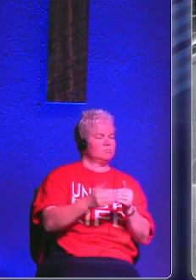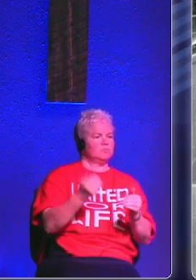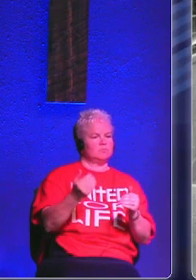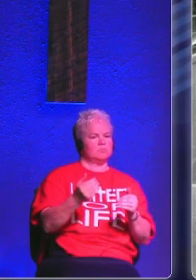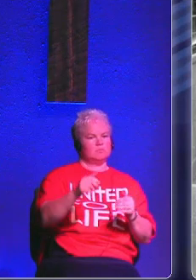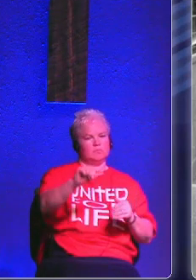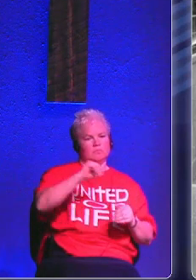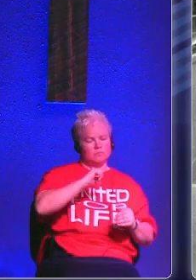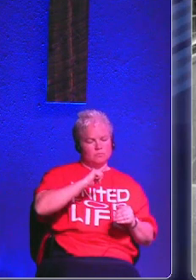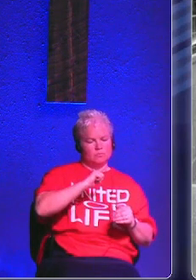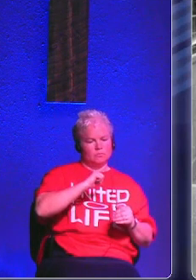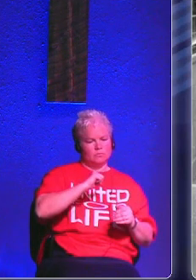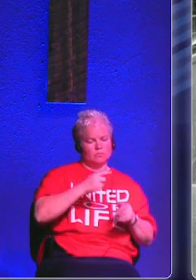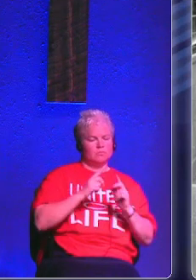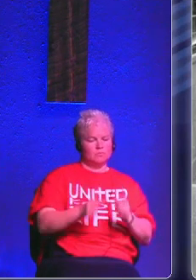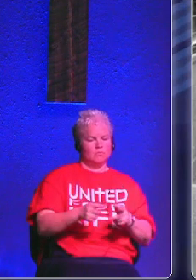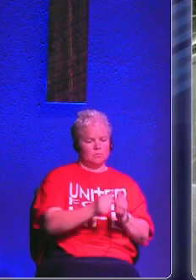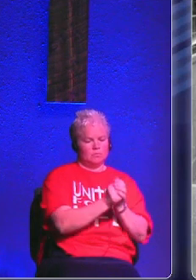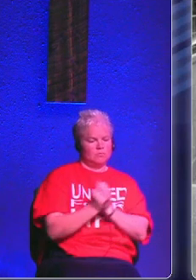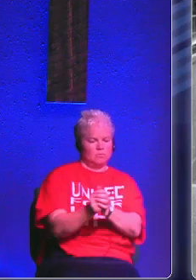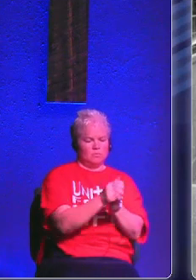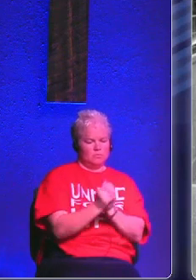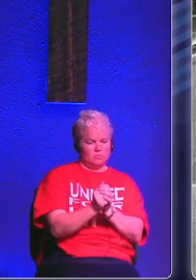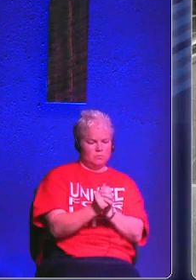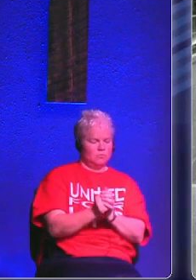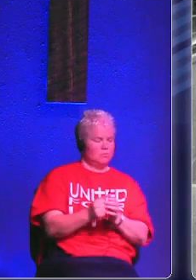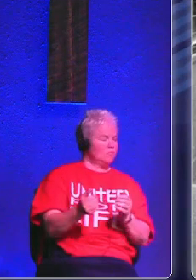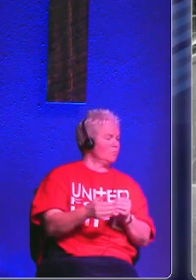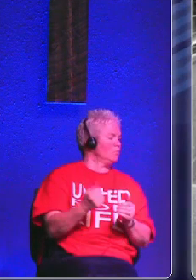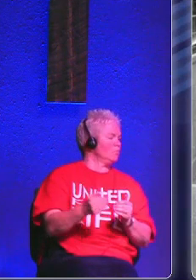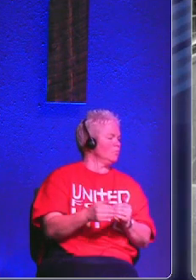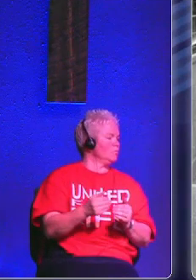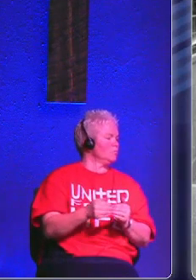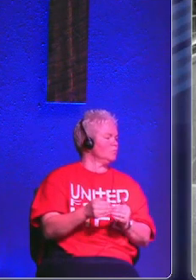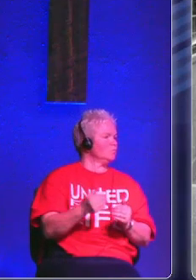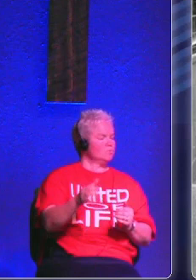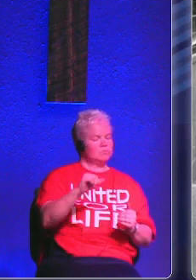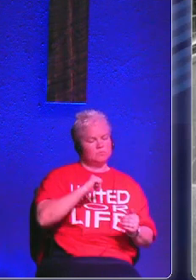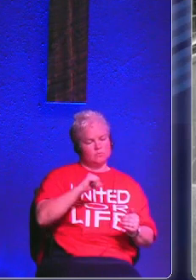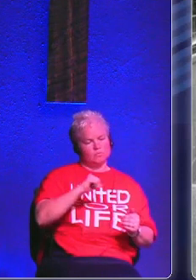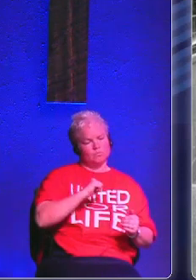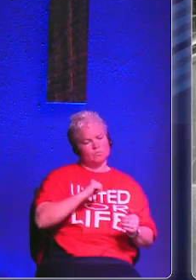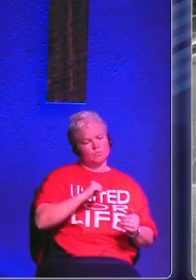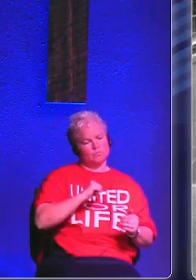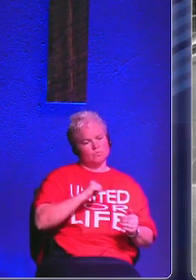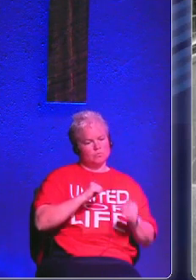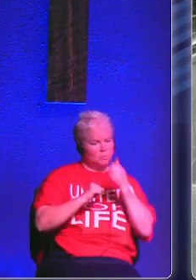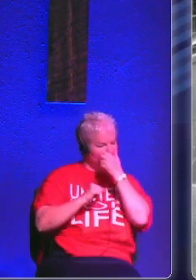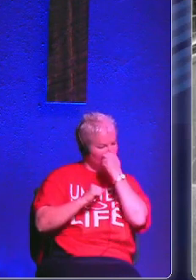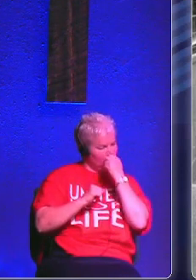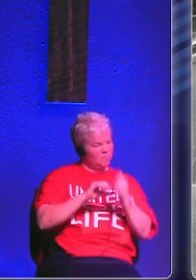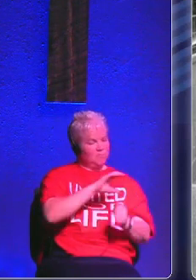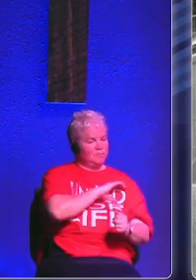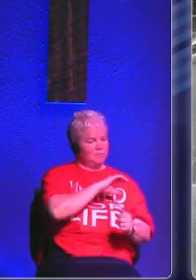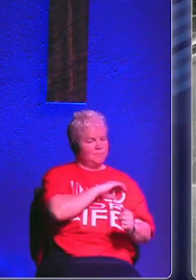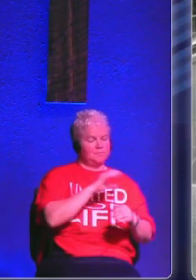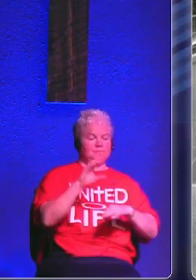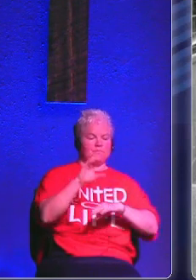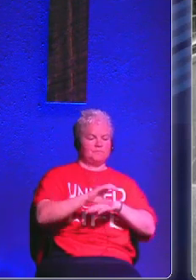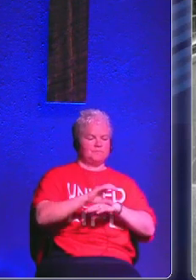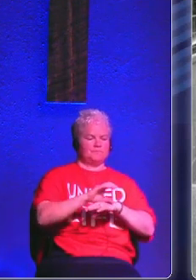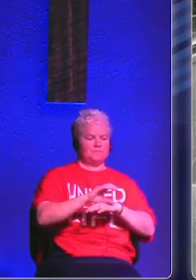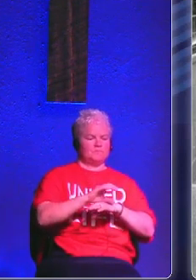and selfish always go together, don't they? And they take this easy and selfish attitude toward church. And we